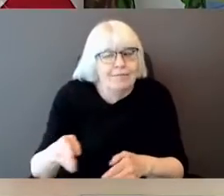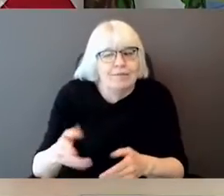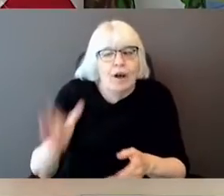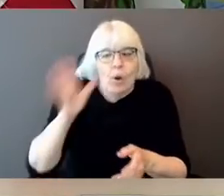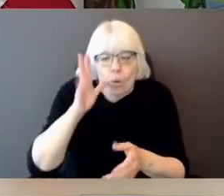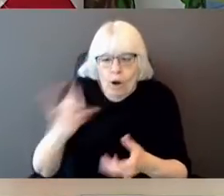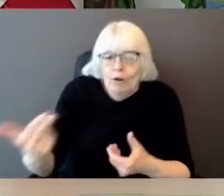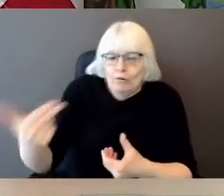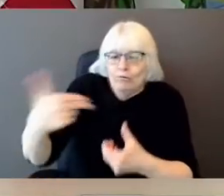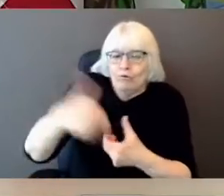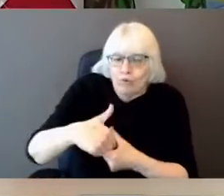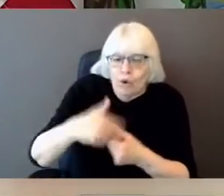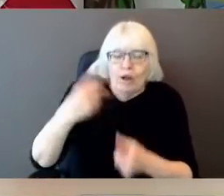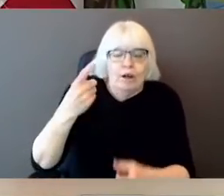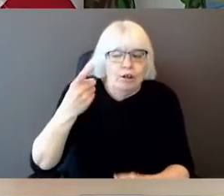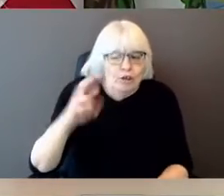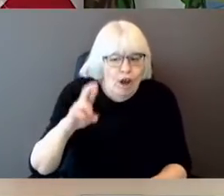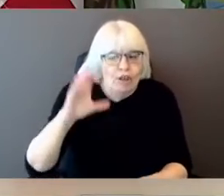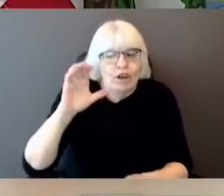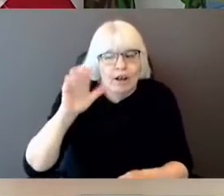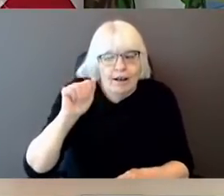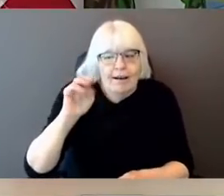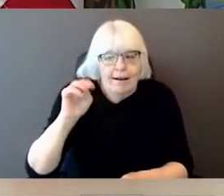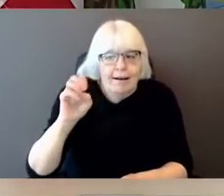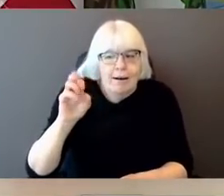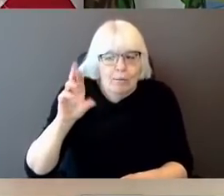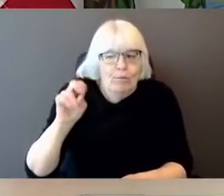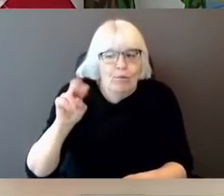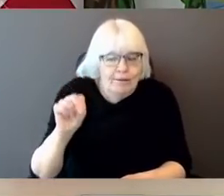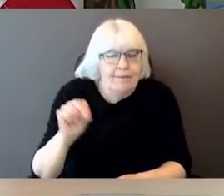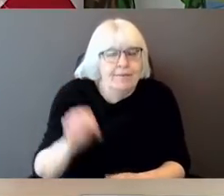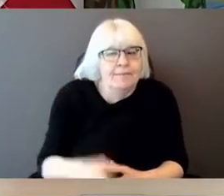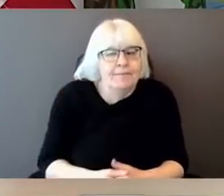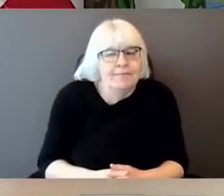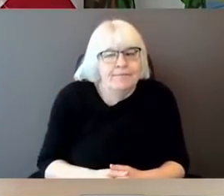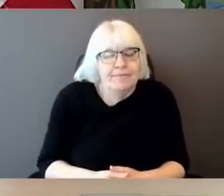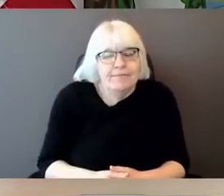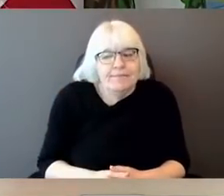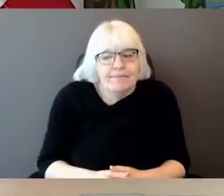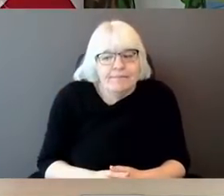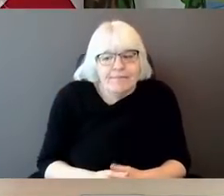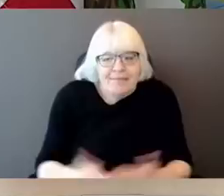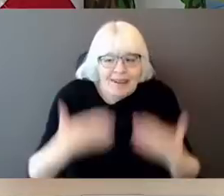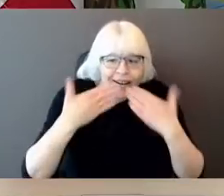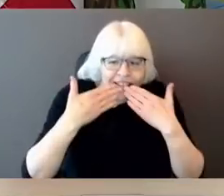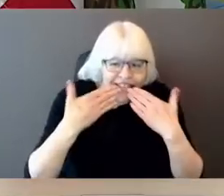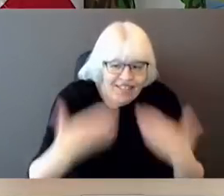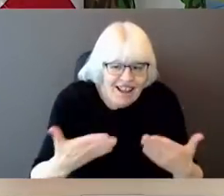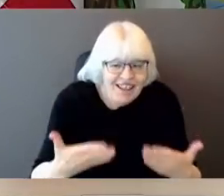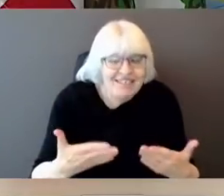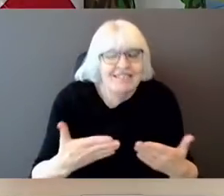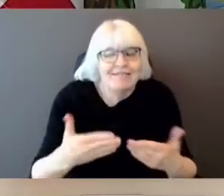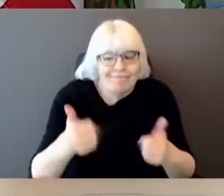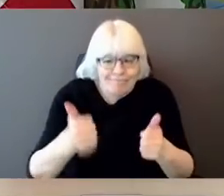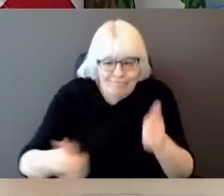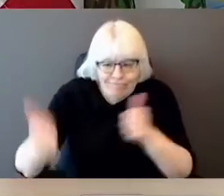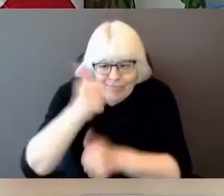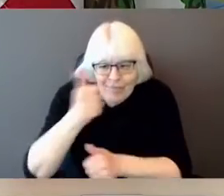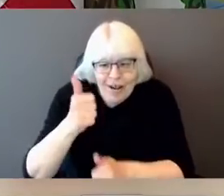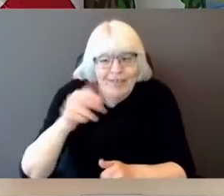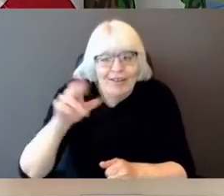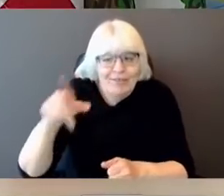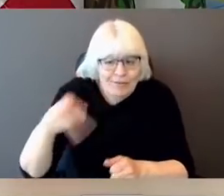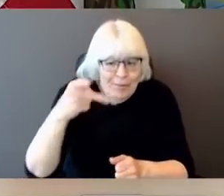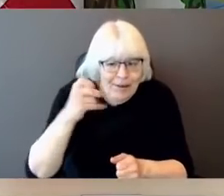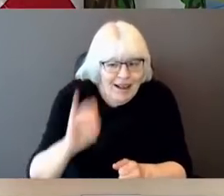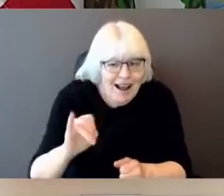Thank you, Premier. Good afternoon. The last 2.5 months have been especially challenging for all